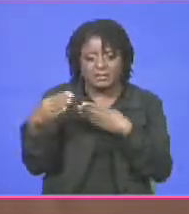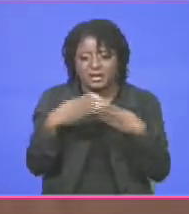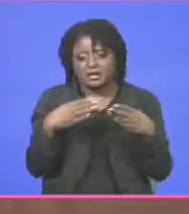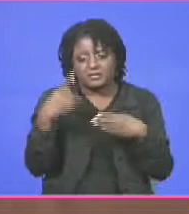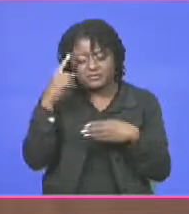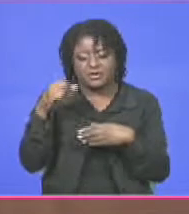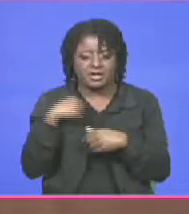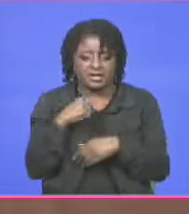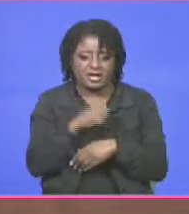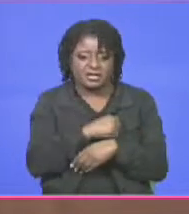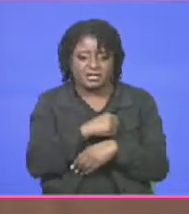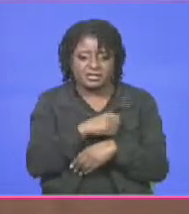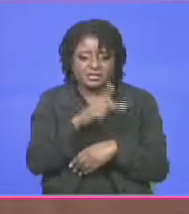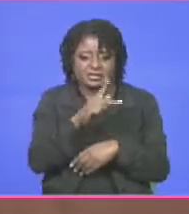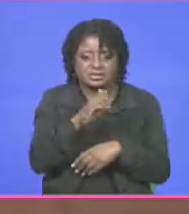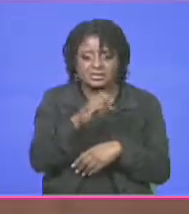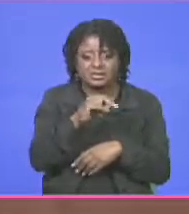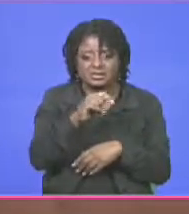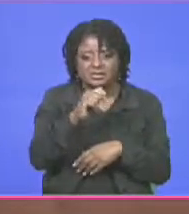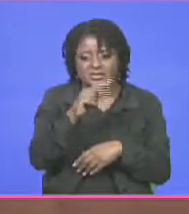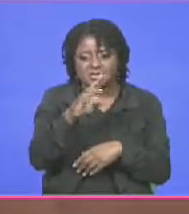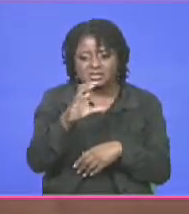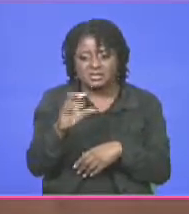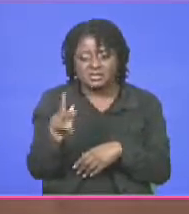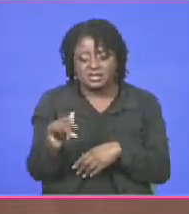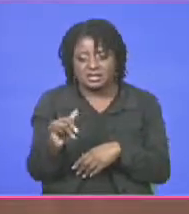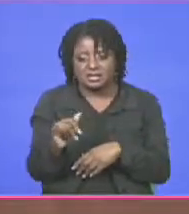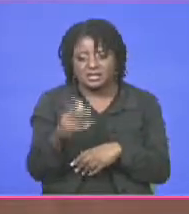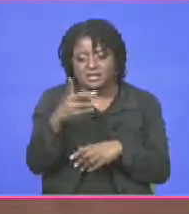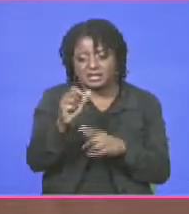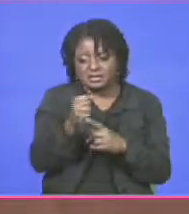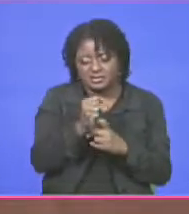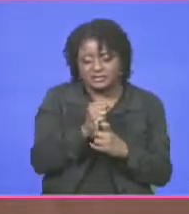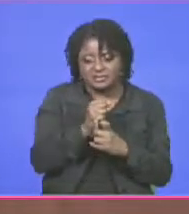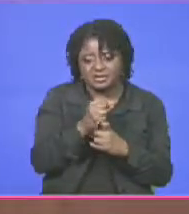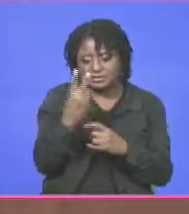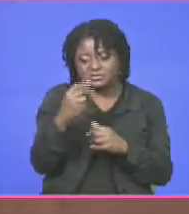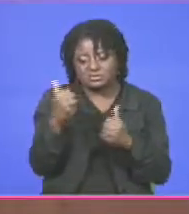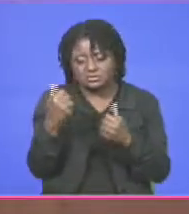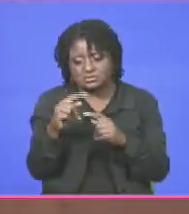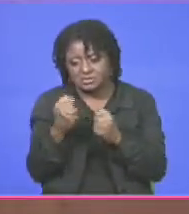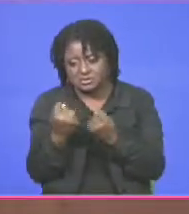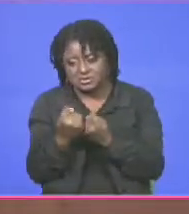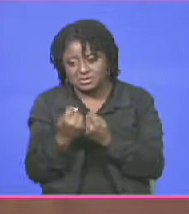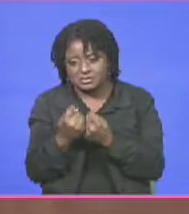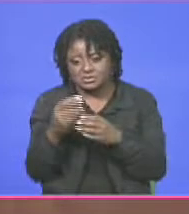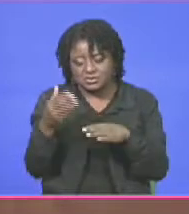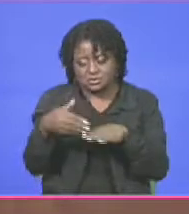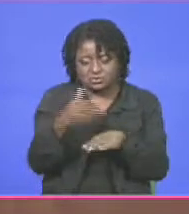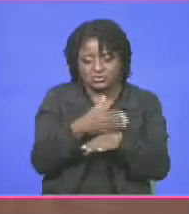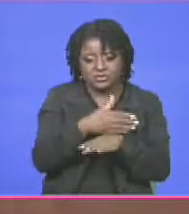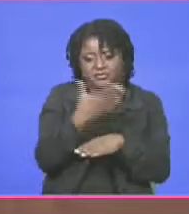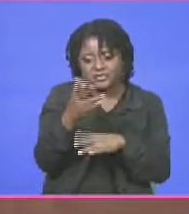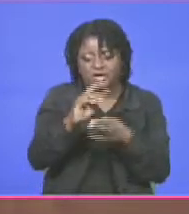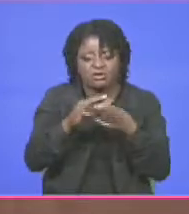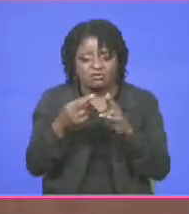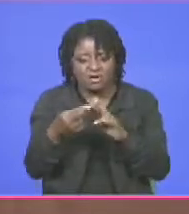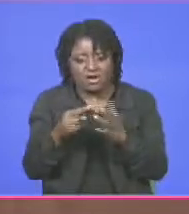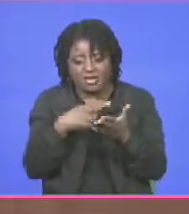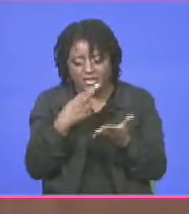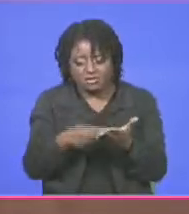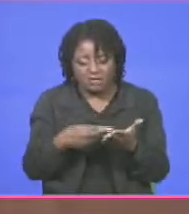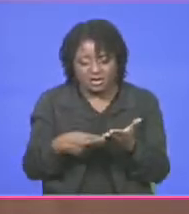Hilltoppers. The team defeated Purdue Boilermakers and SMU, which improved their win-loss record to 4-2 on the season. The Hilltoppers